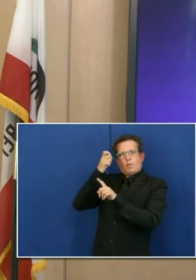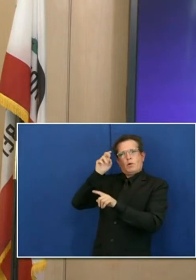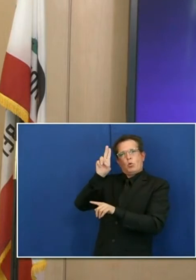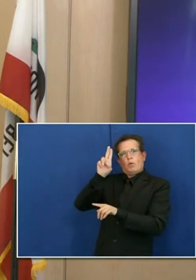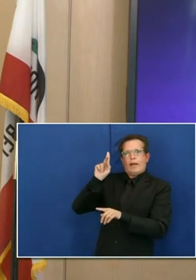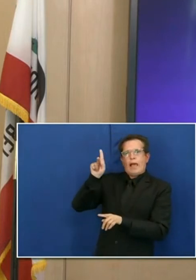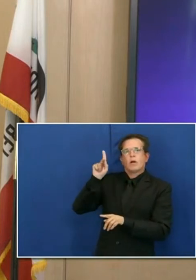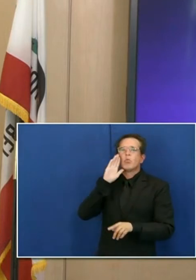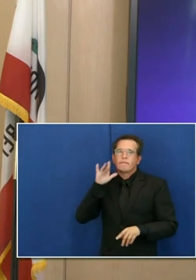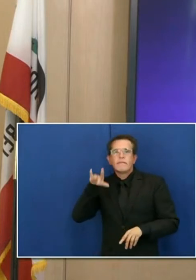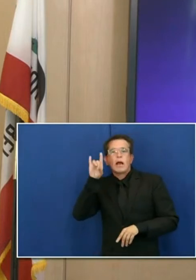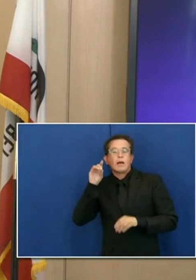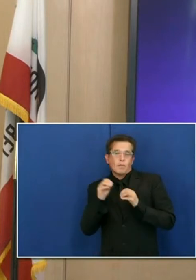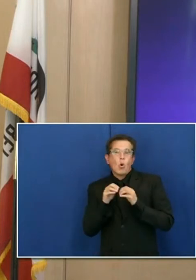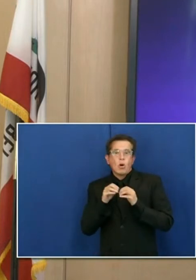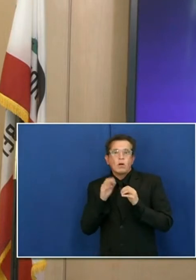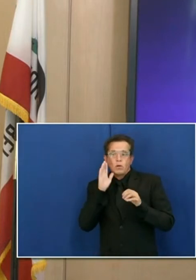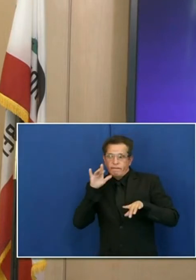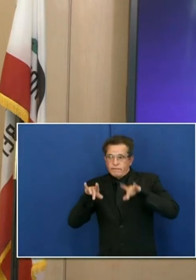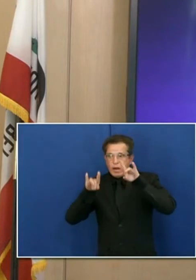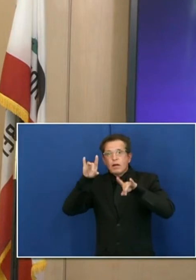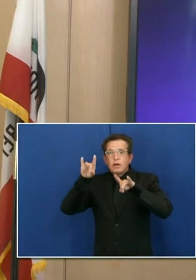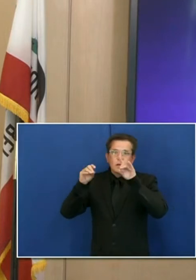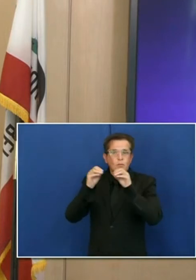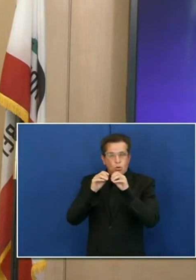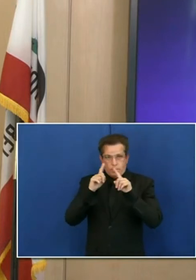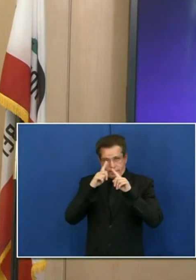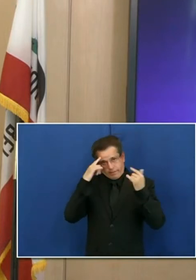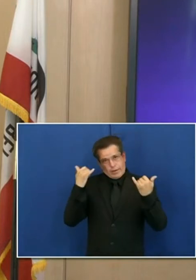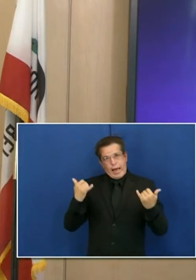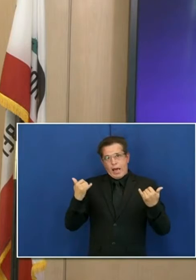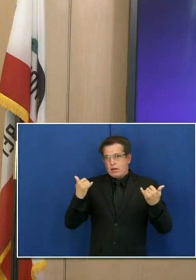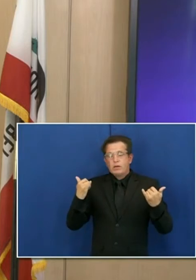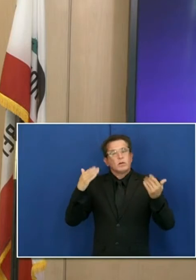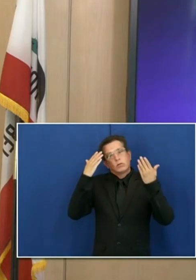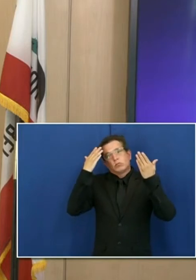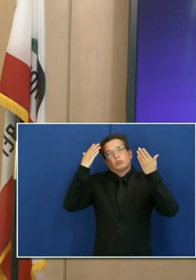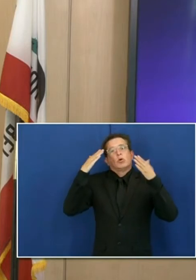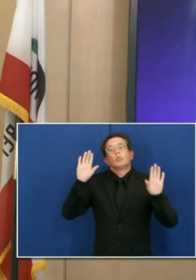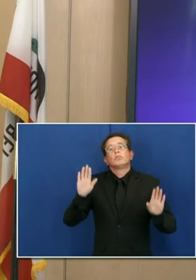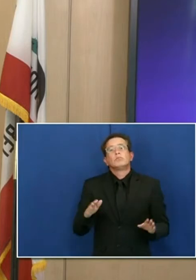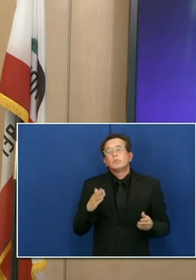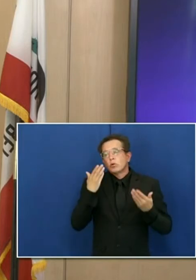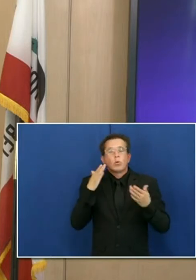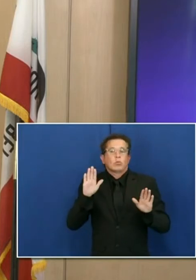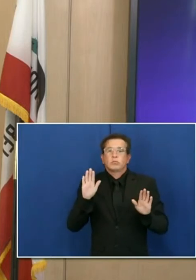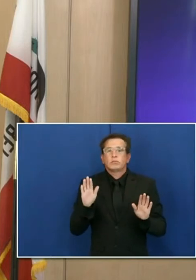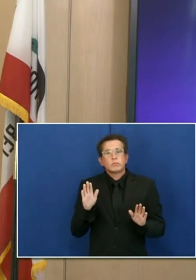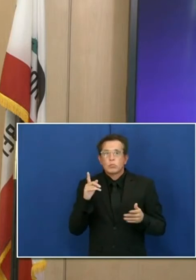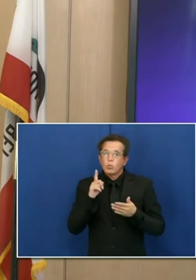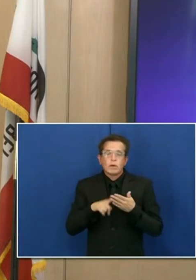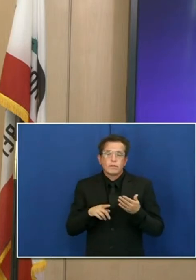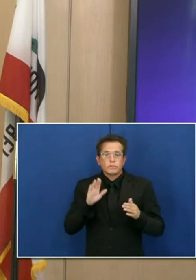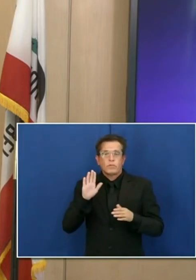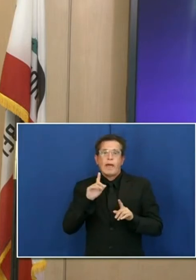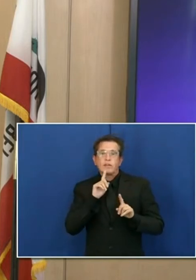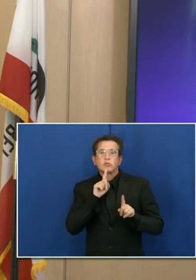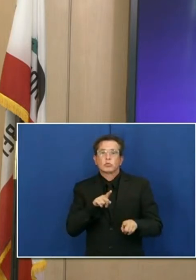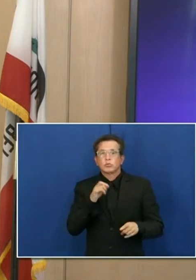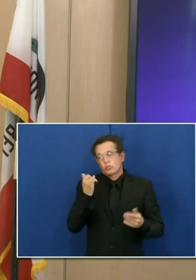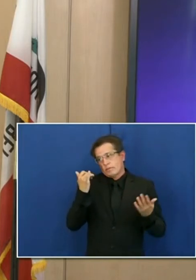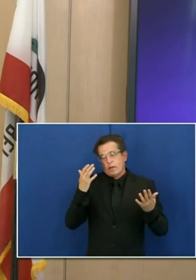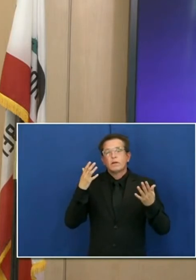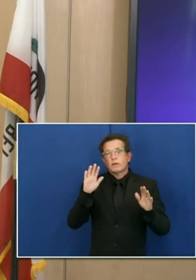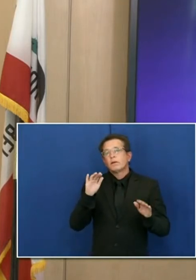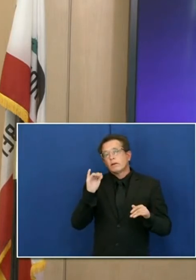will know more. And we will know the answer to these questions, but for now, we don't know the answers. So with that, I'll give it over to Eric